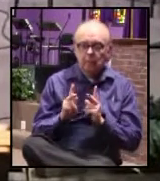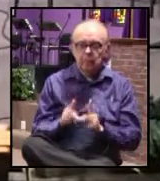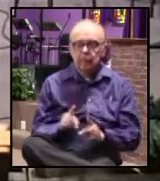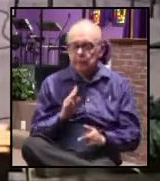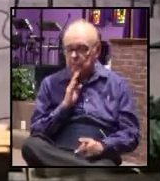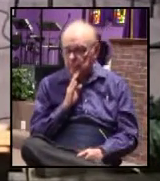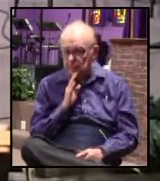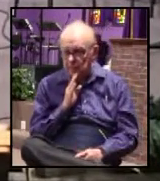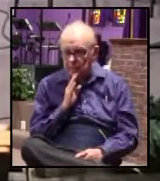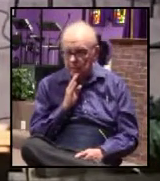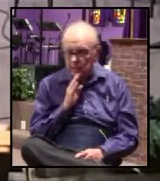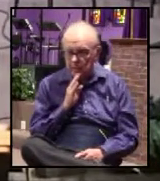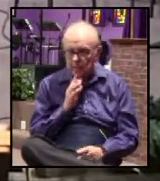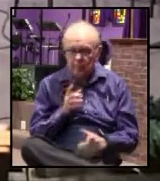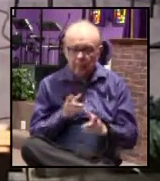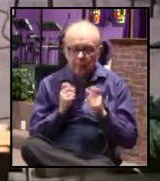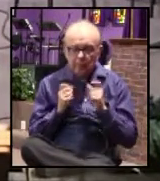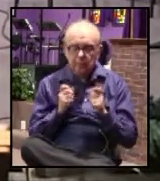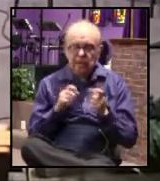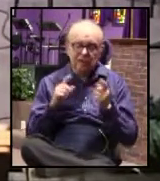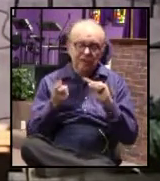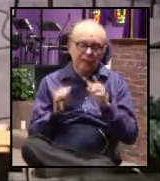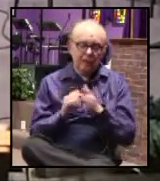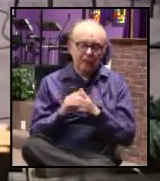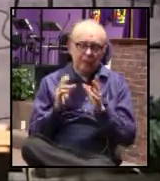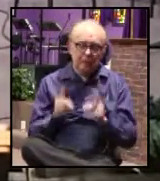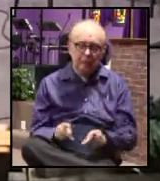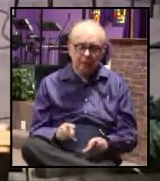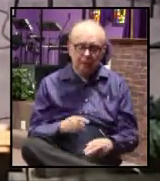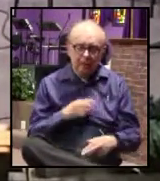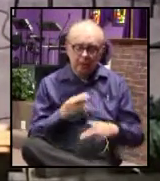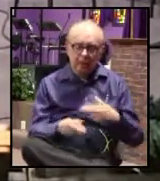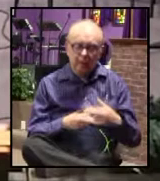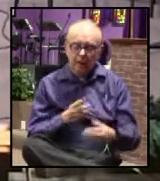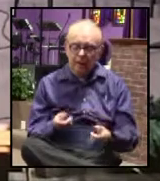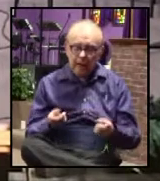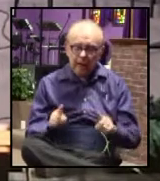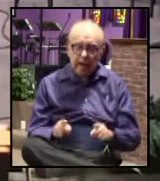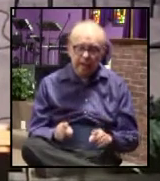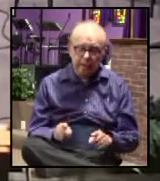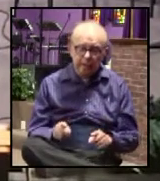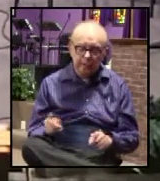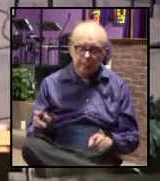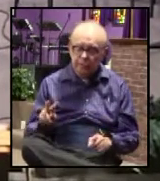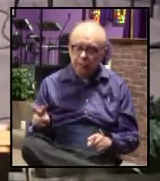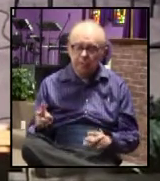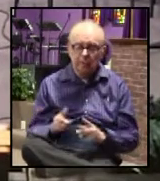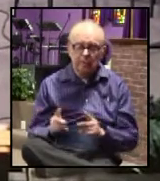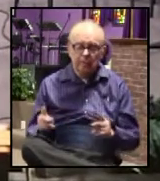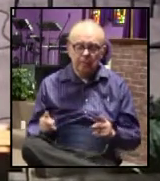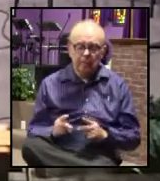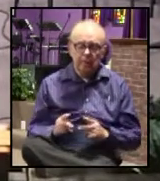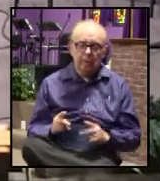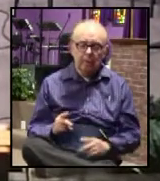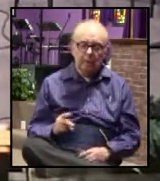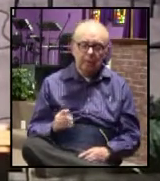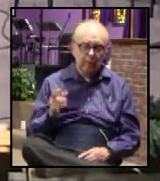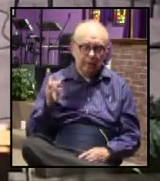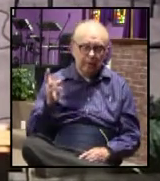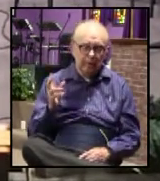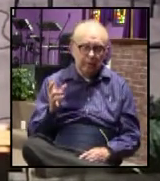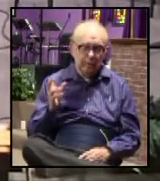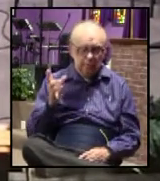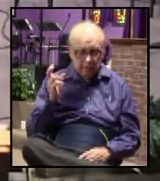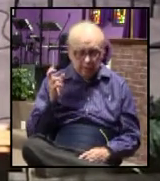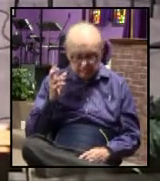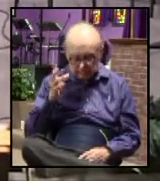spoke to, there was an instantaneous change and a revival that broke out in both of those places. The demonic man who was healed